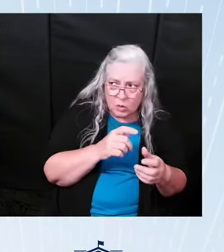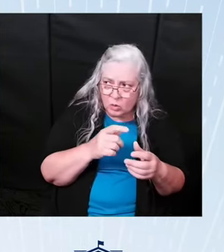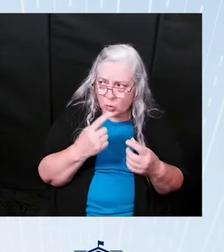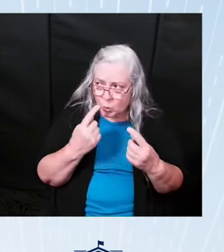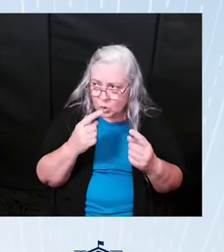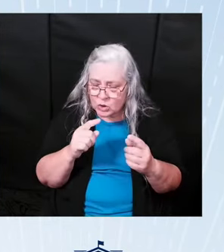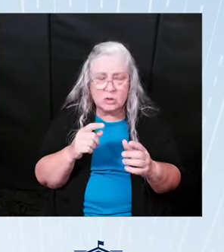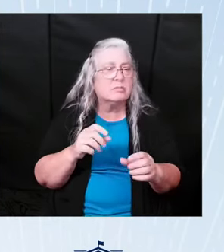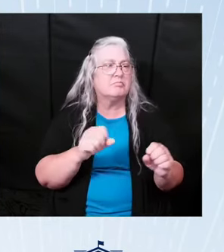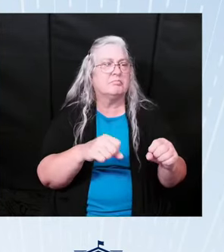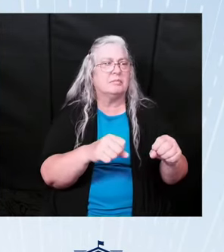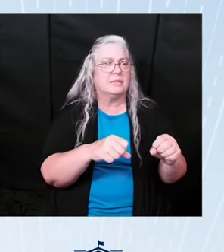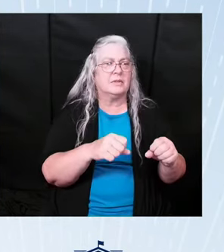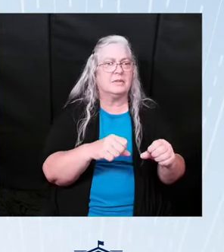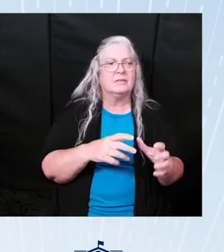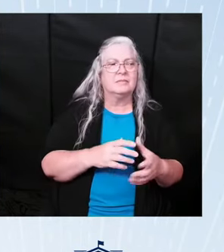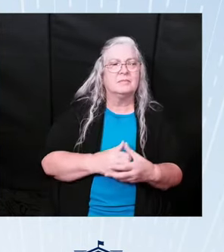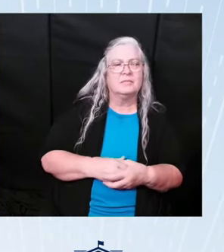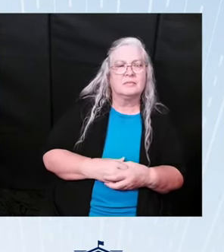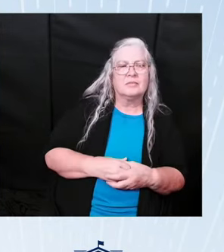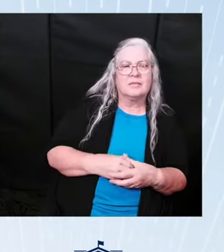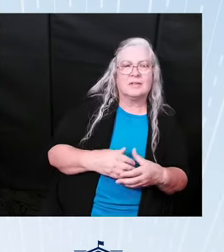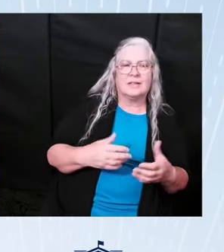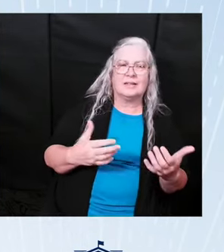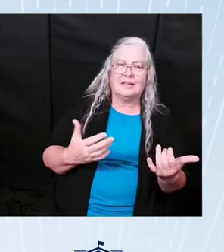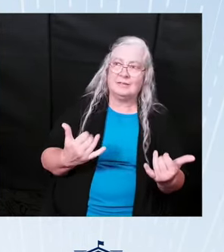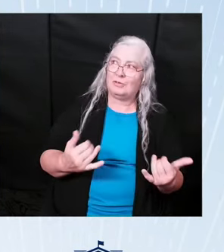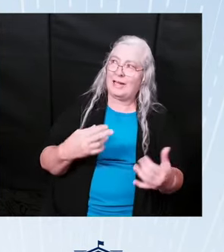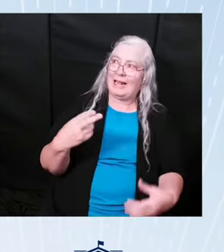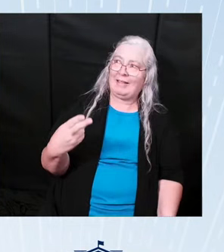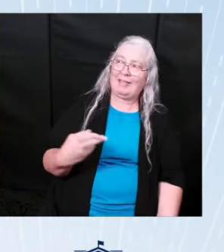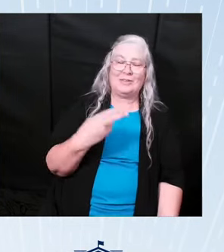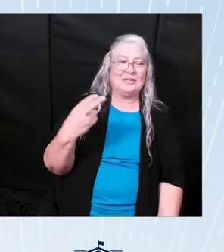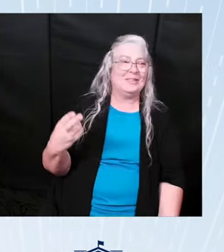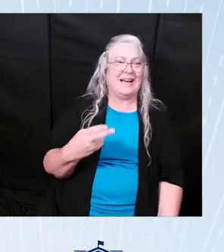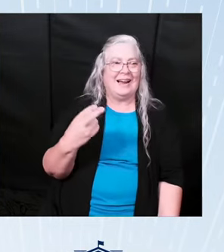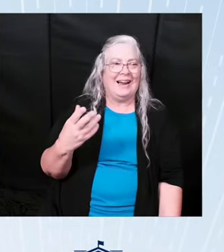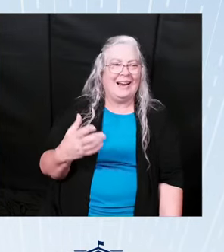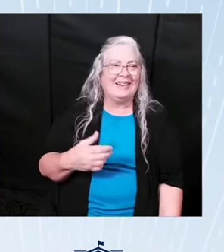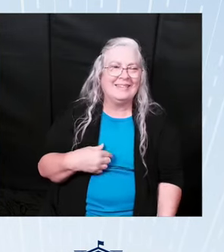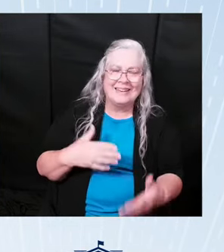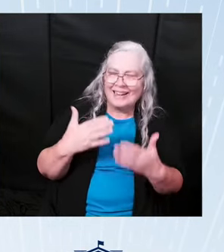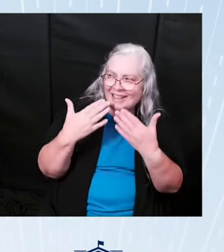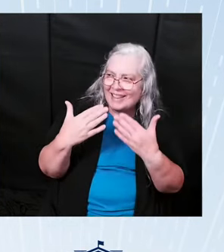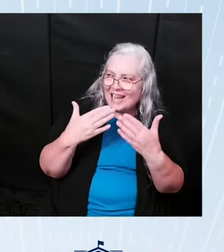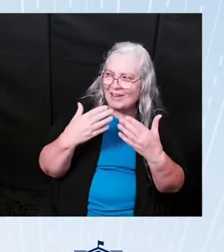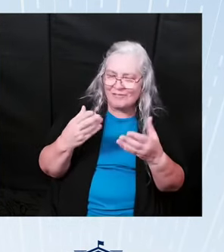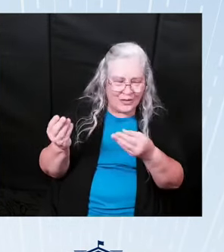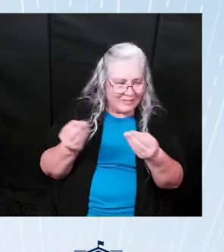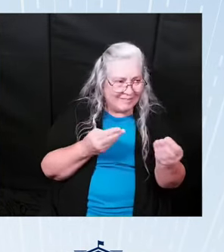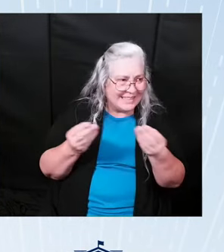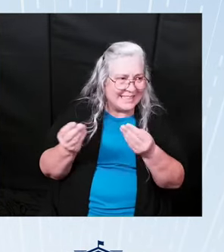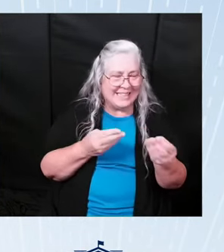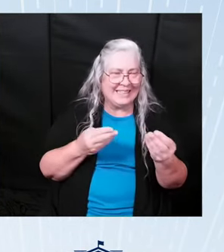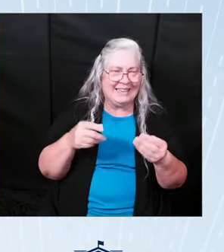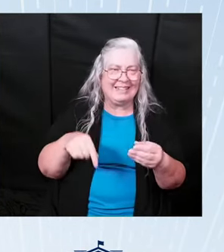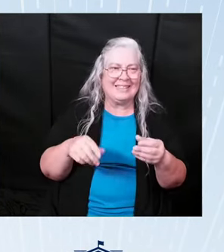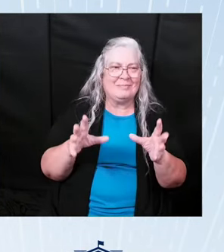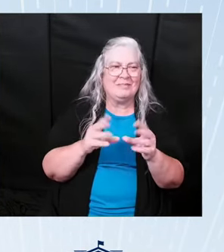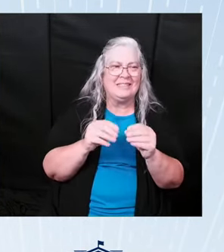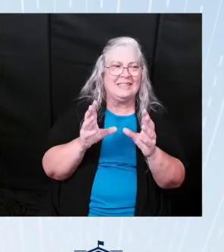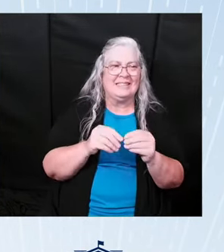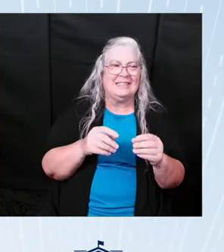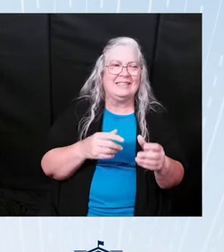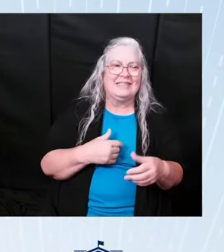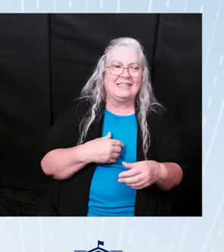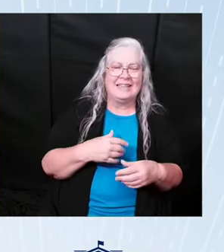you. Thank you for your facilitation. Thank you for the question. And so for the Black Resilience Network, for context, we are a